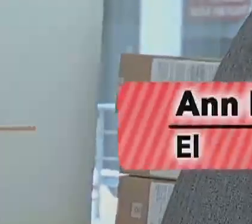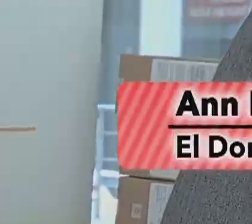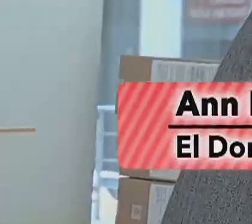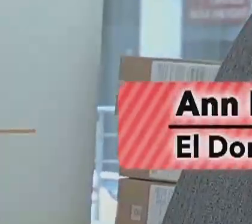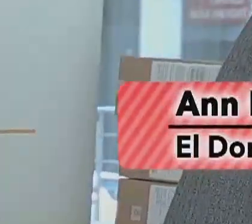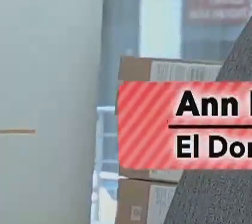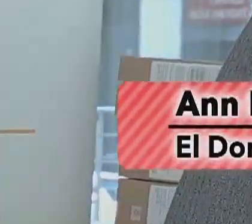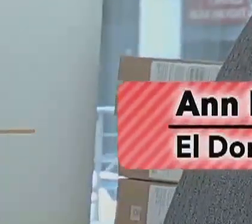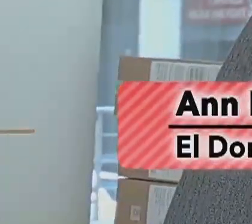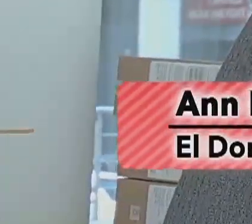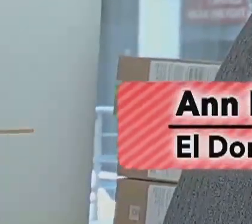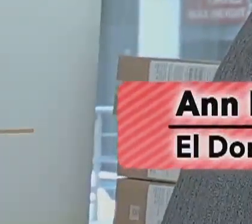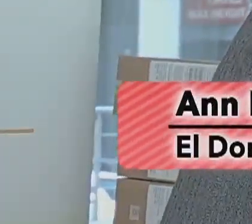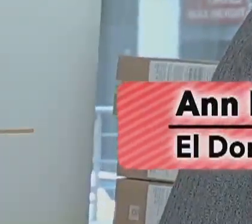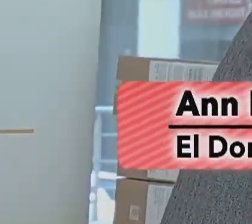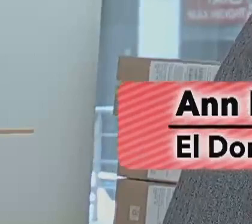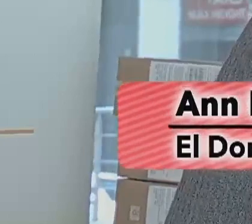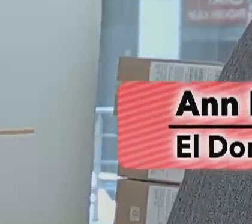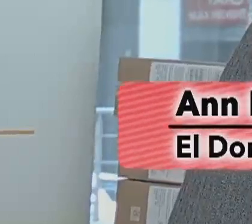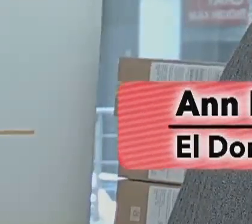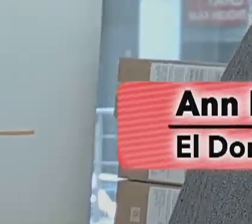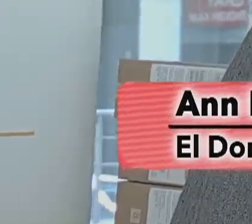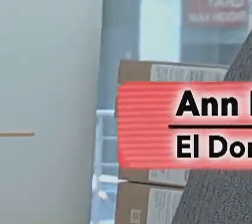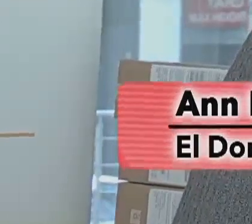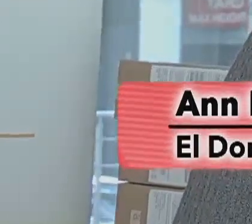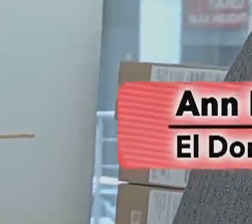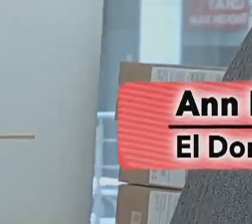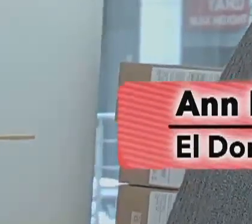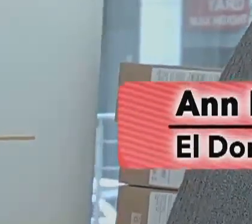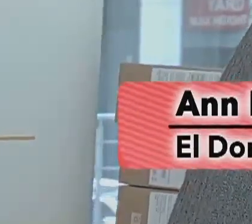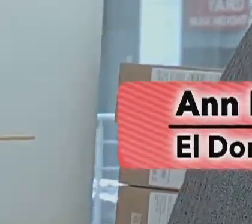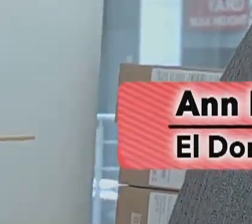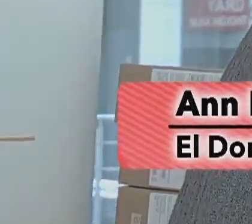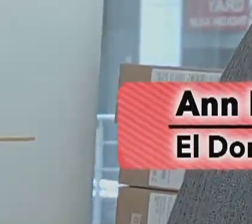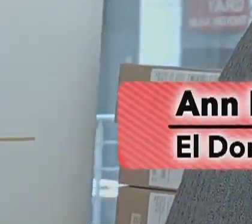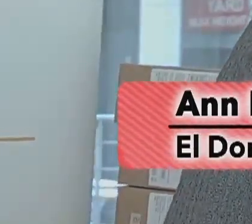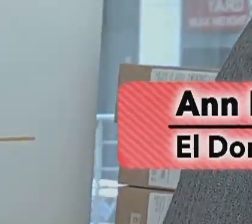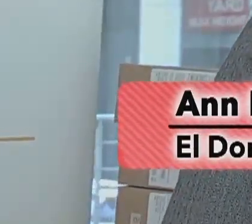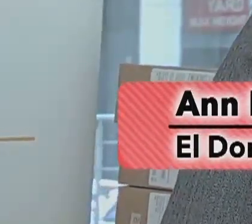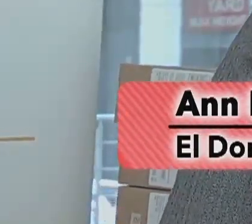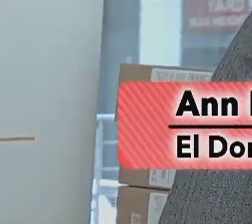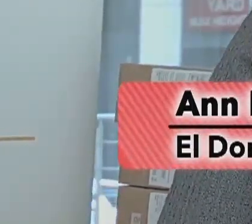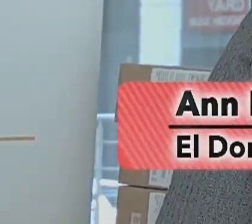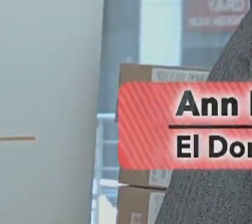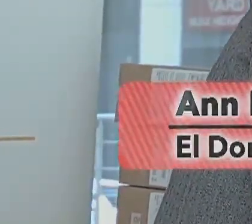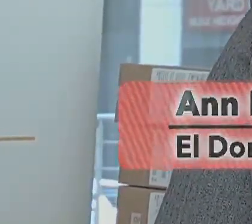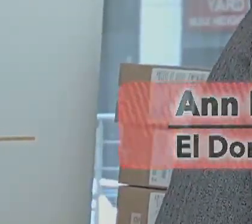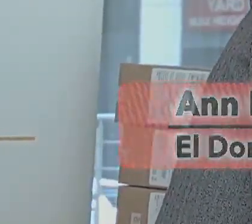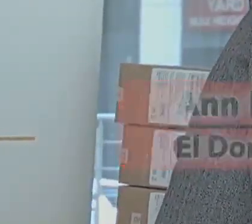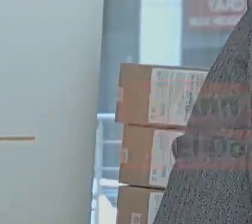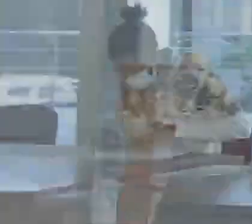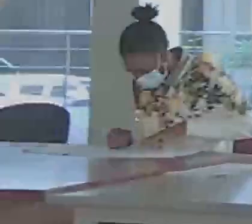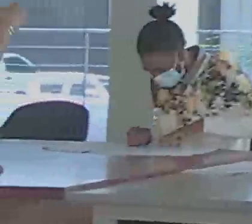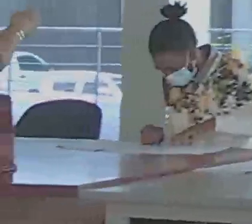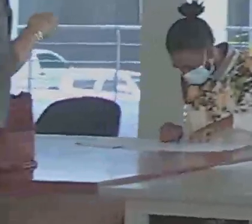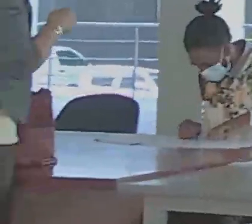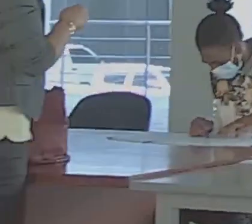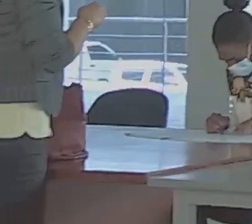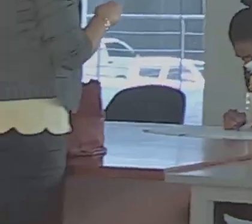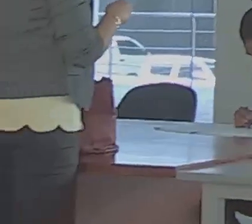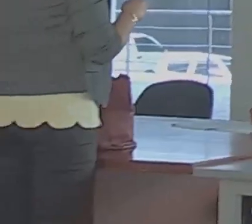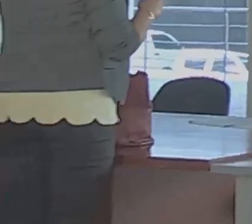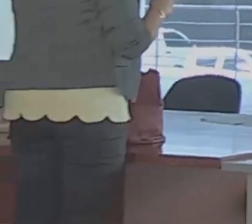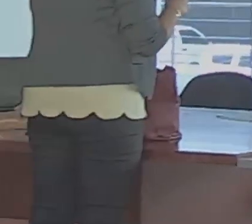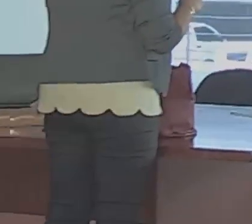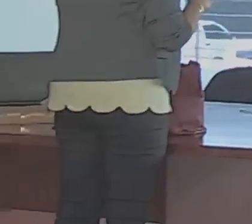classroom. I am Anne-Marie Prasad Singh, Principal Eldorado West Secondary School. I'm very thrilled this morning for this extraordinary experience